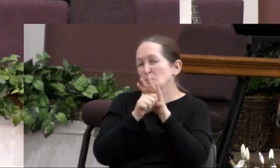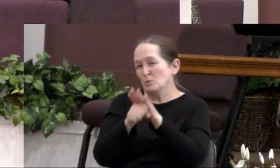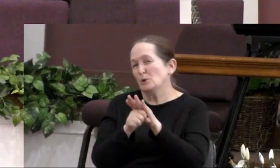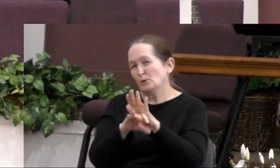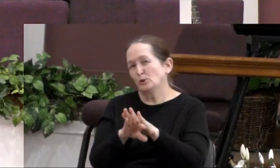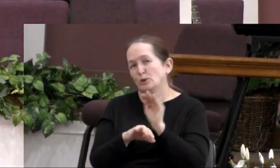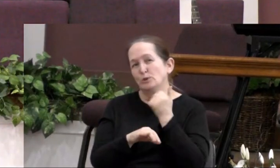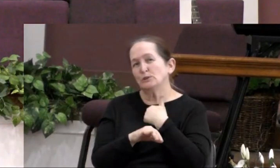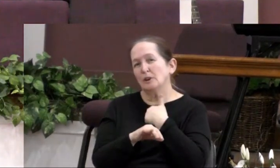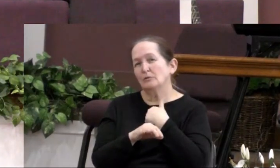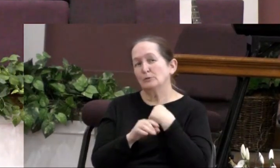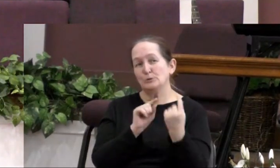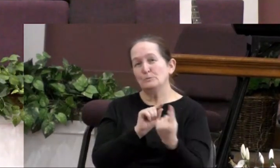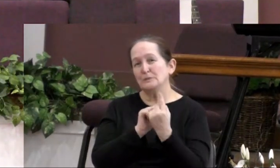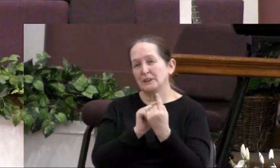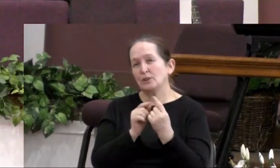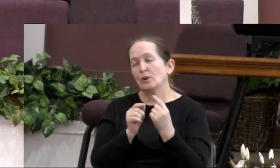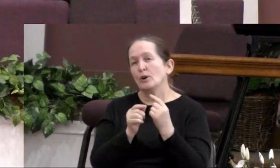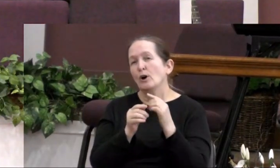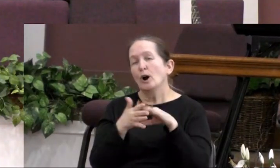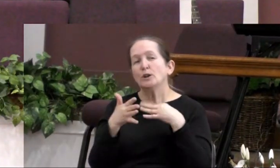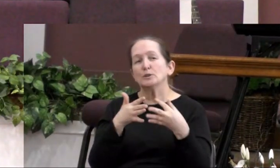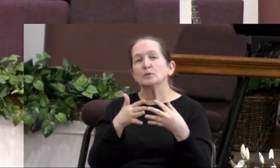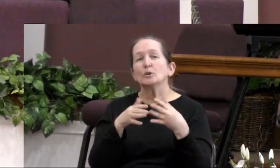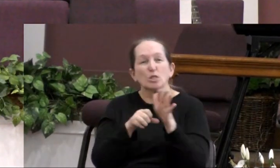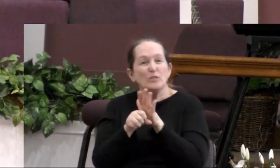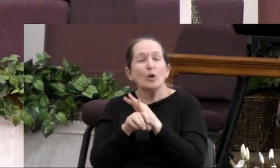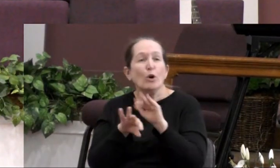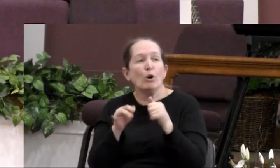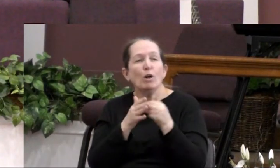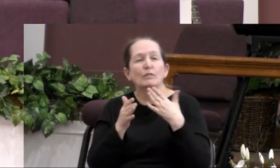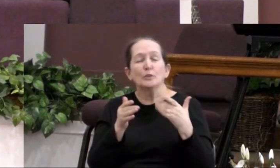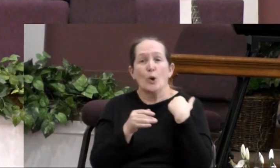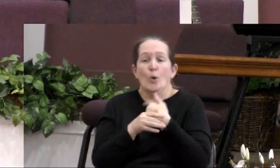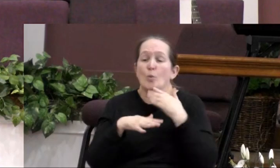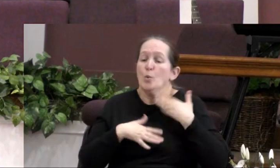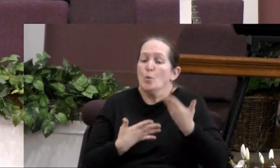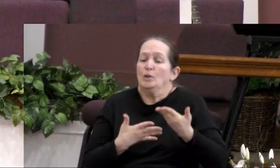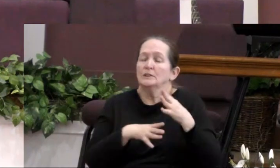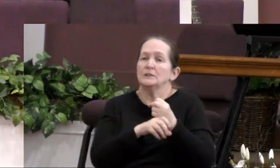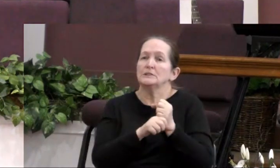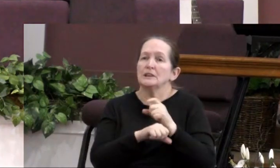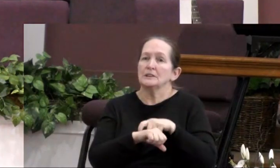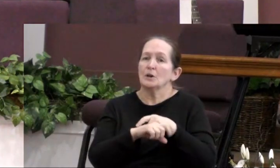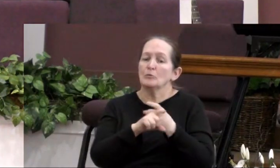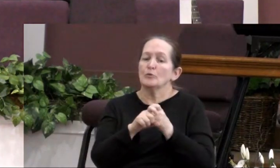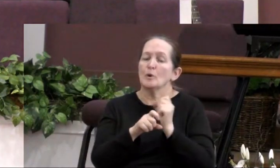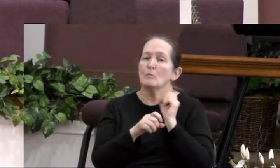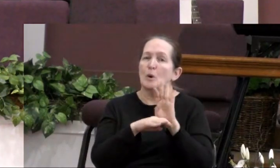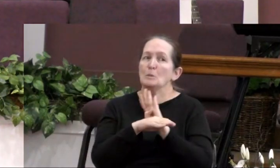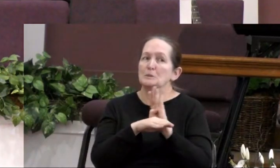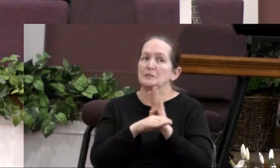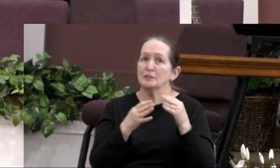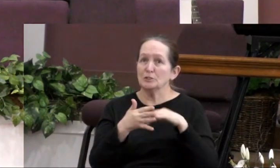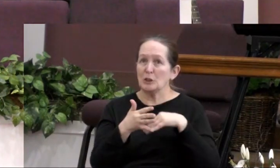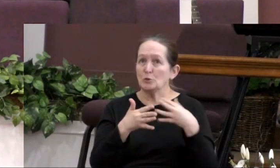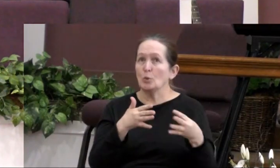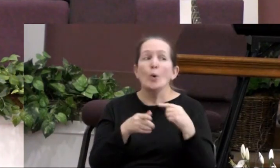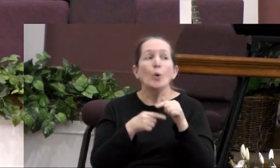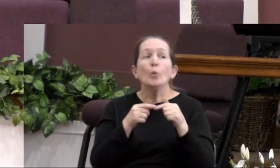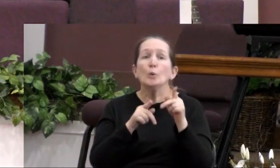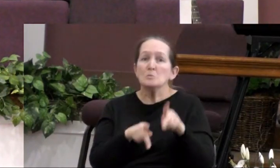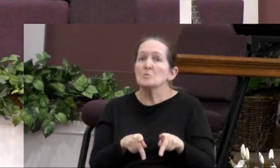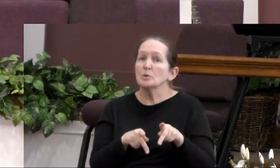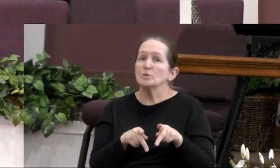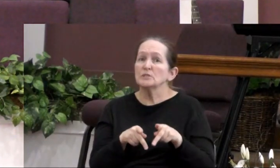schedule. To fulfill all of this? Are we willing to take time out of our busy schedule when someone's